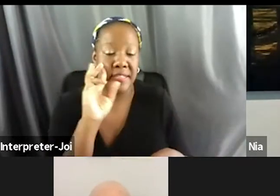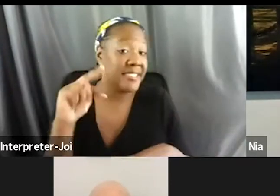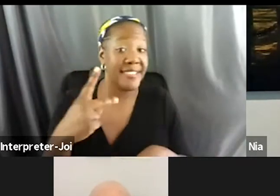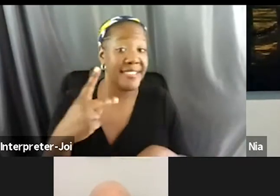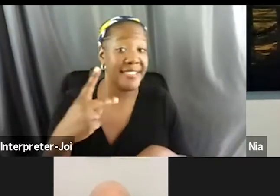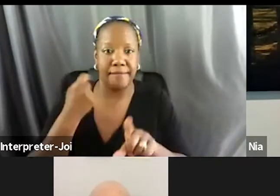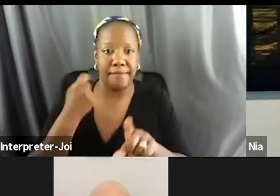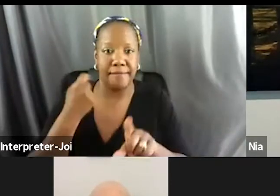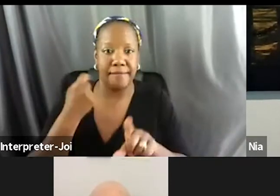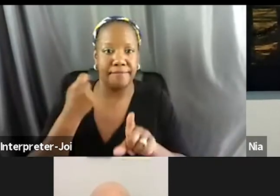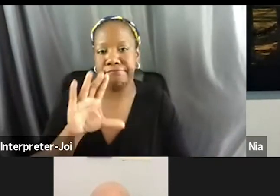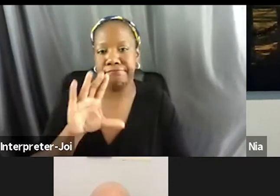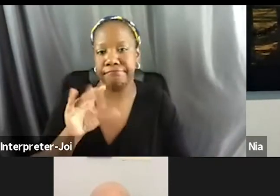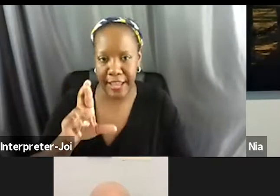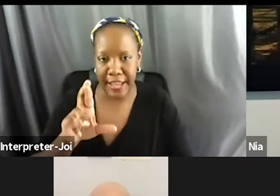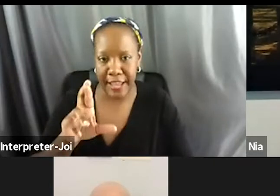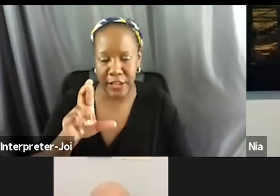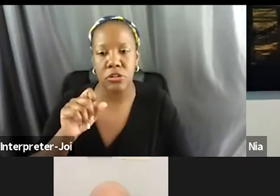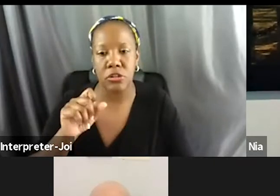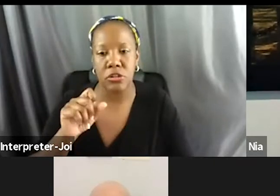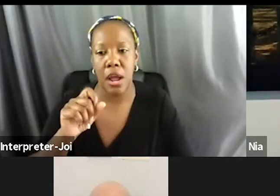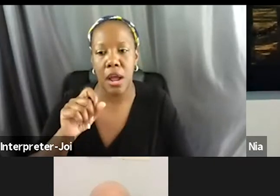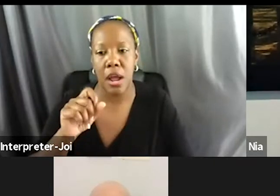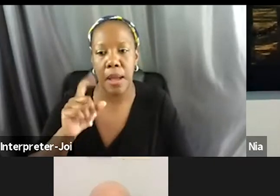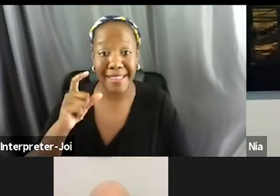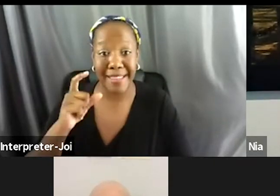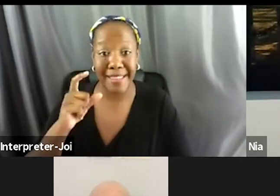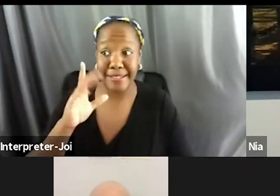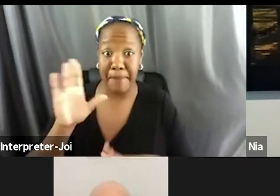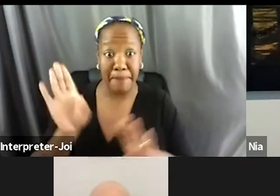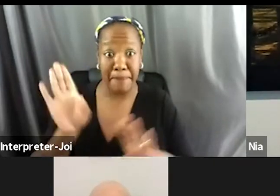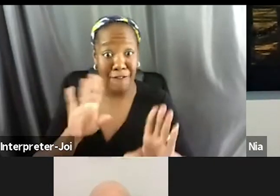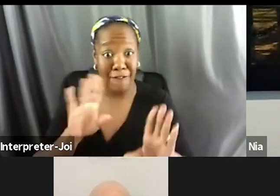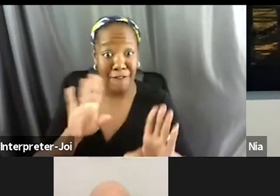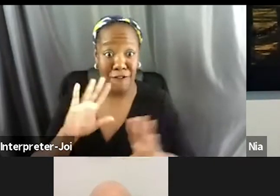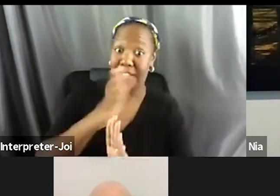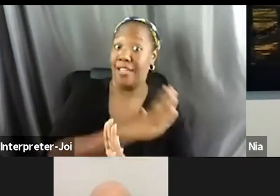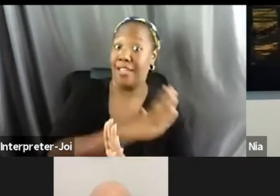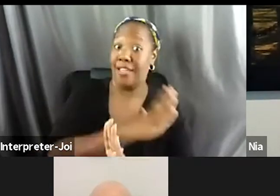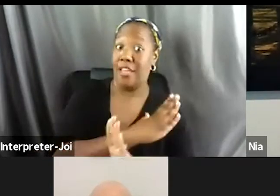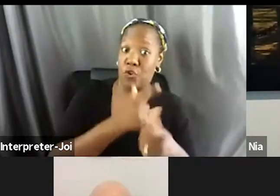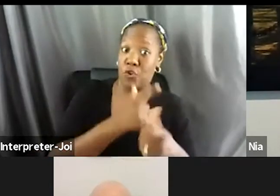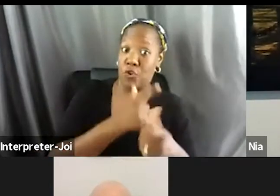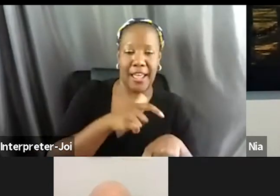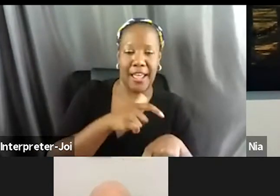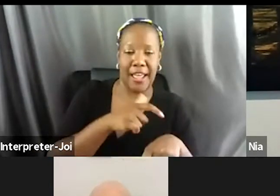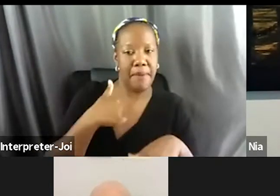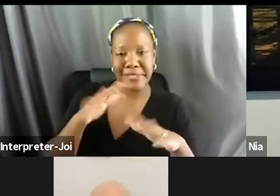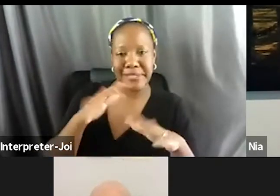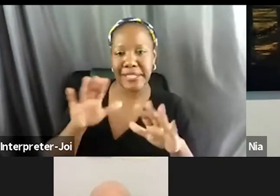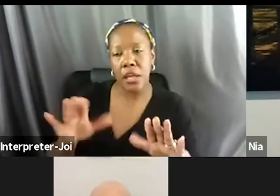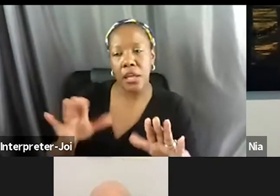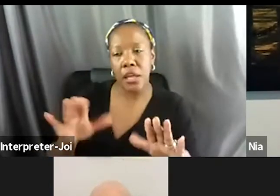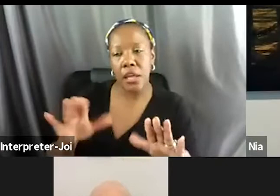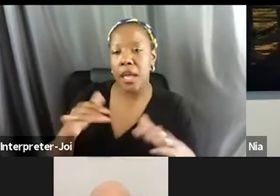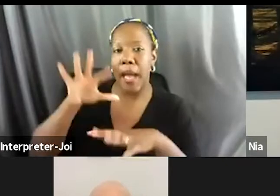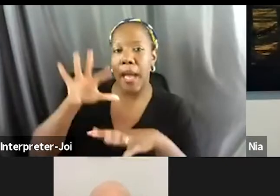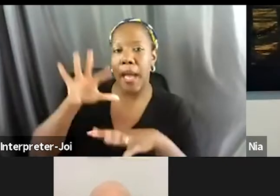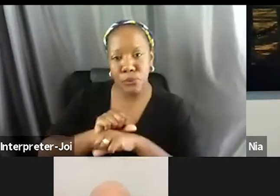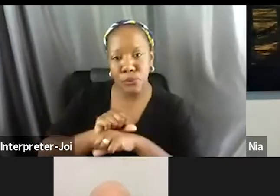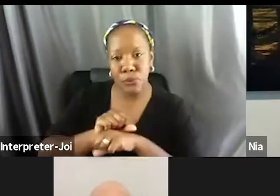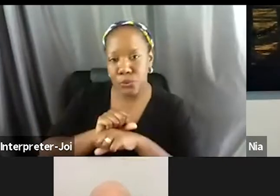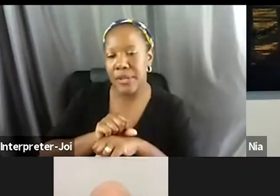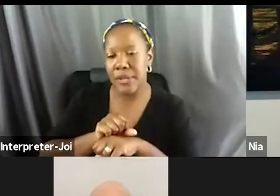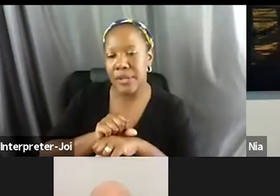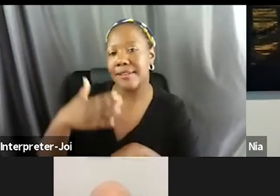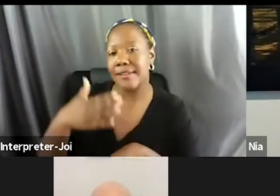around, because of the way I acted the first time, I was like, I'm used to this, I've gotten used to